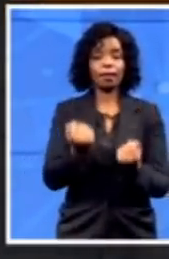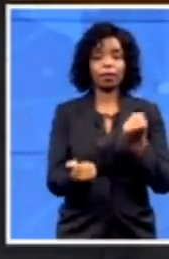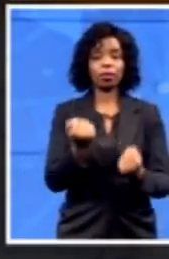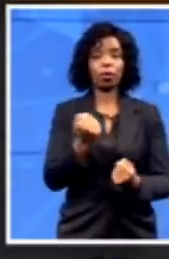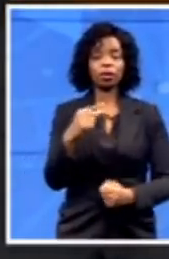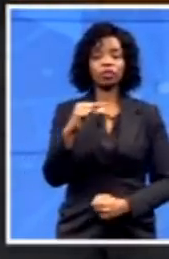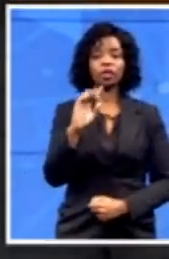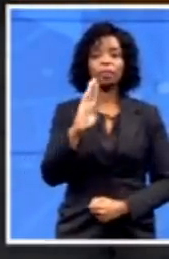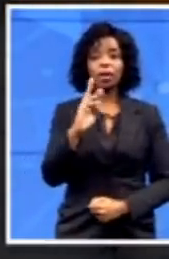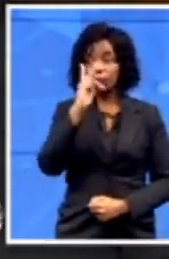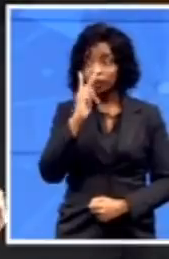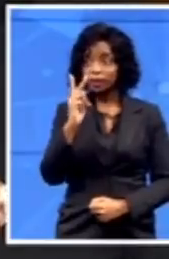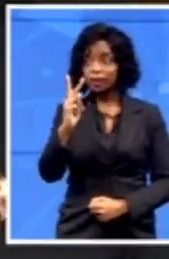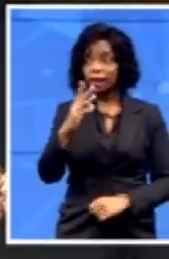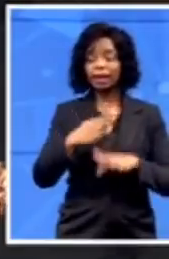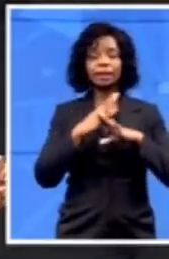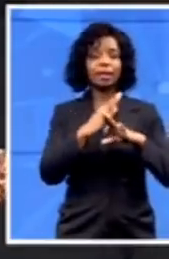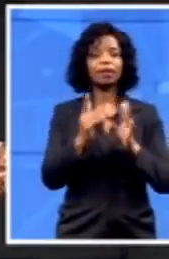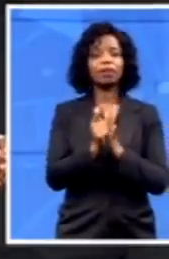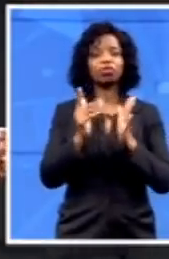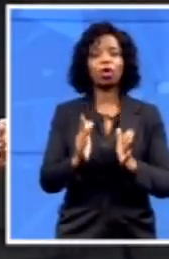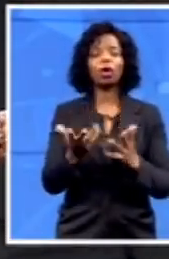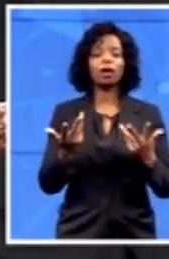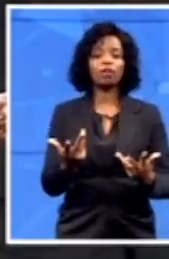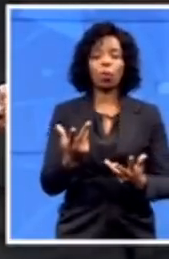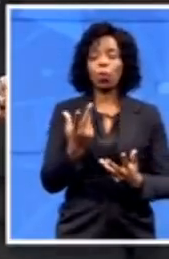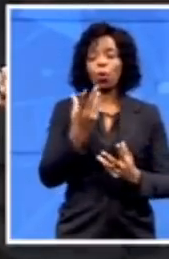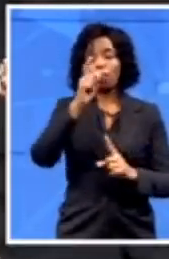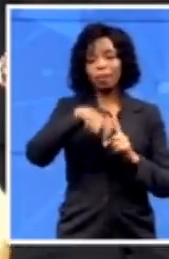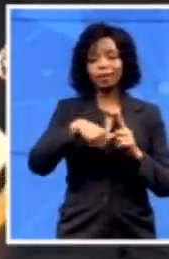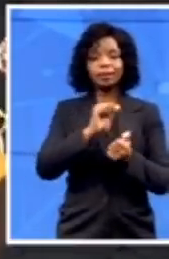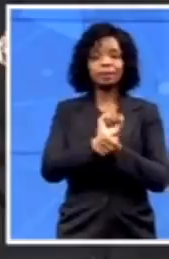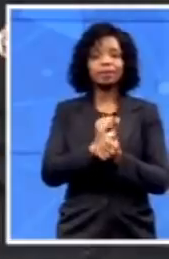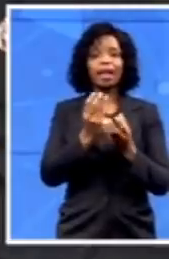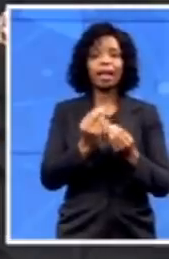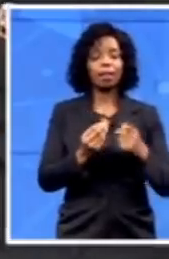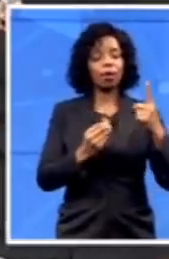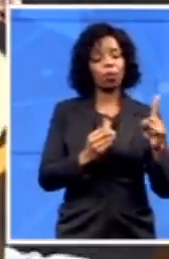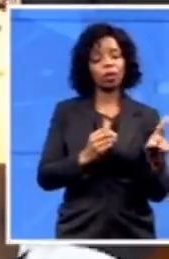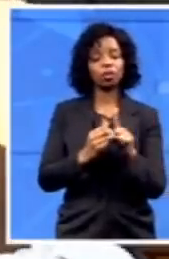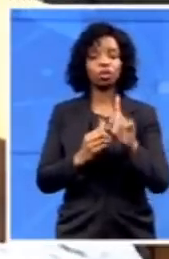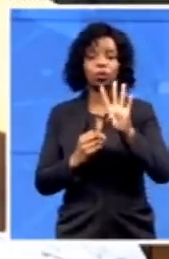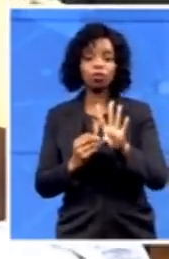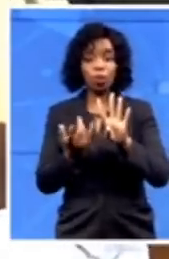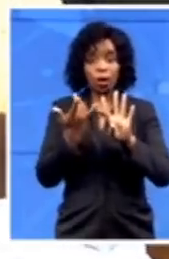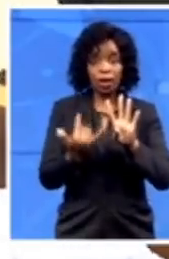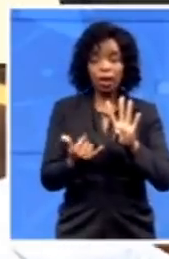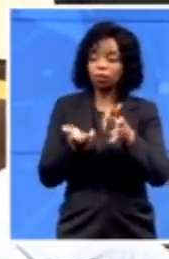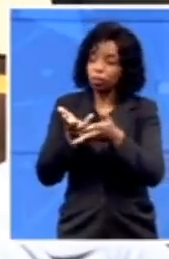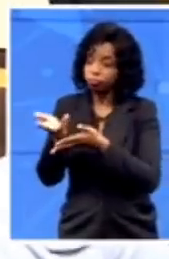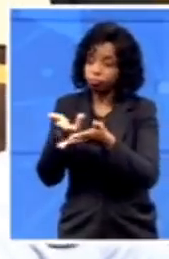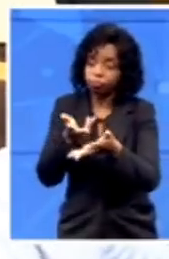for accused number 1 to 4. He's consulting with his clients right now, and We're